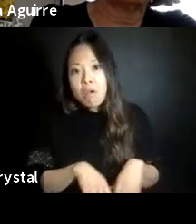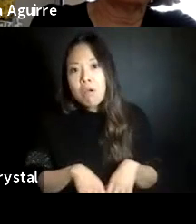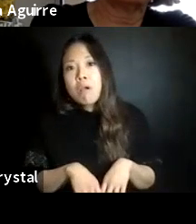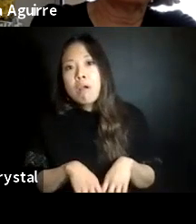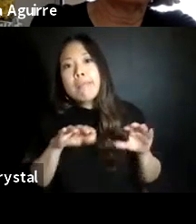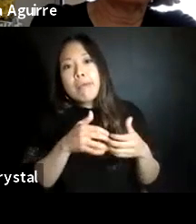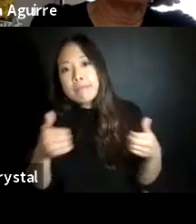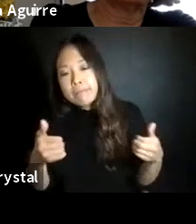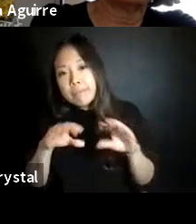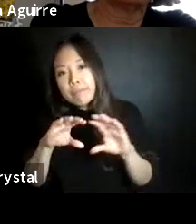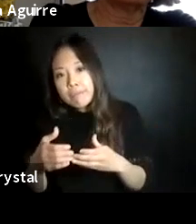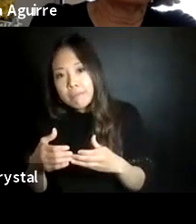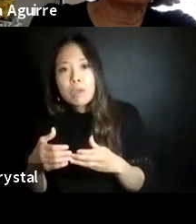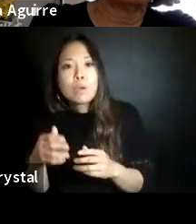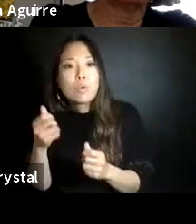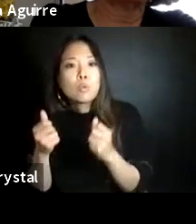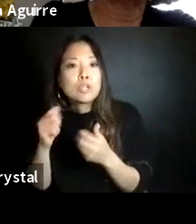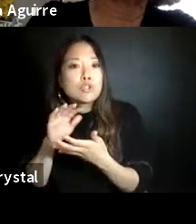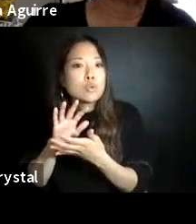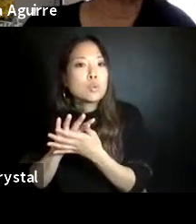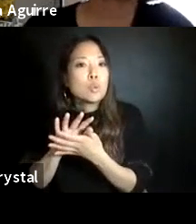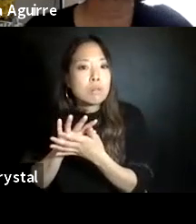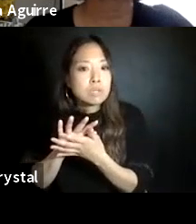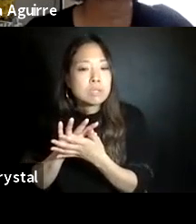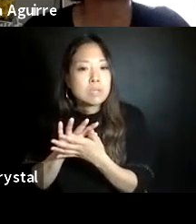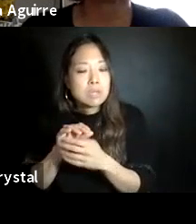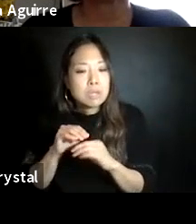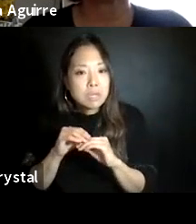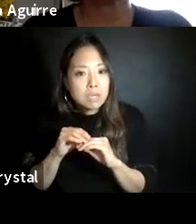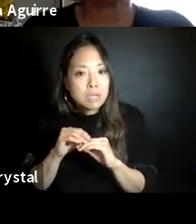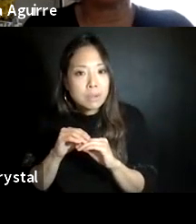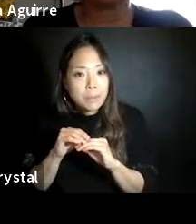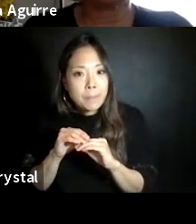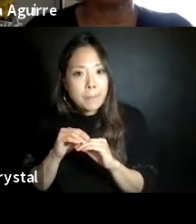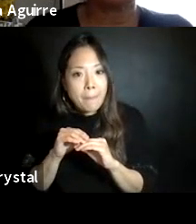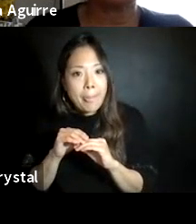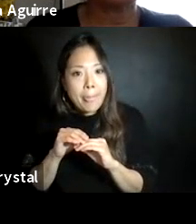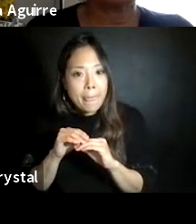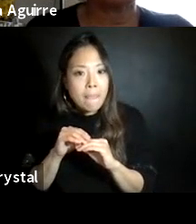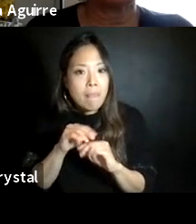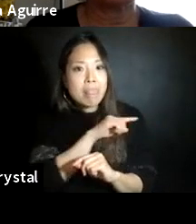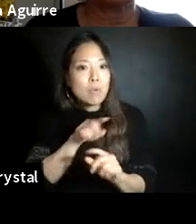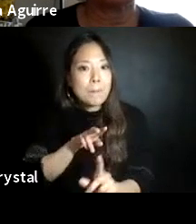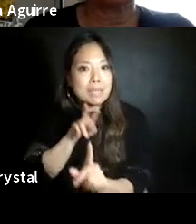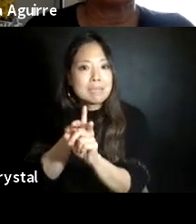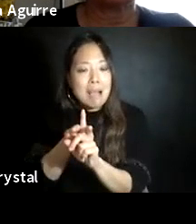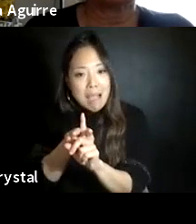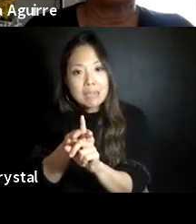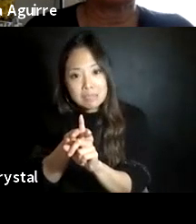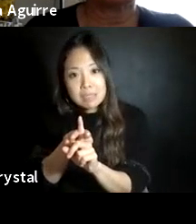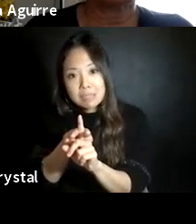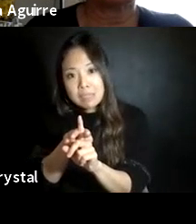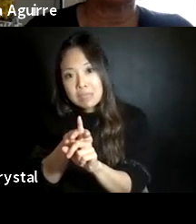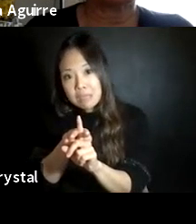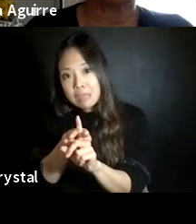schools, if all things being equal, they would be assigned to. But that would be a